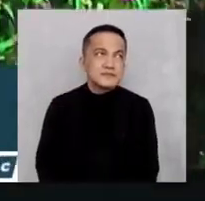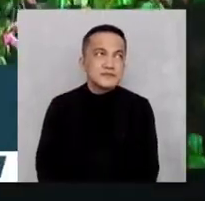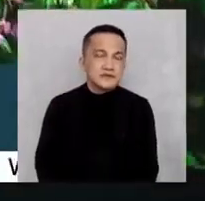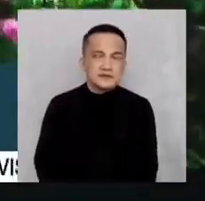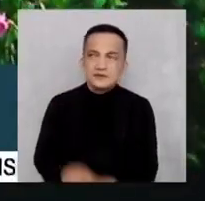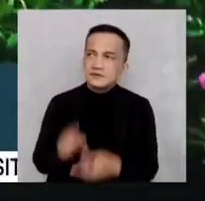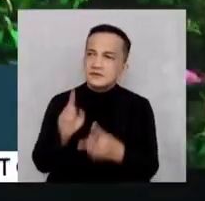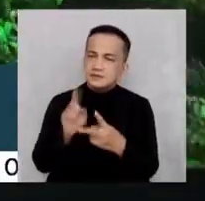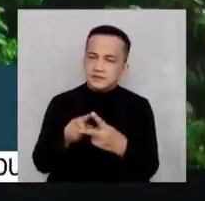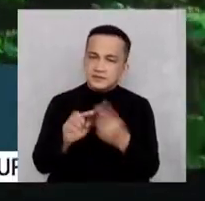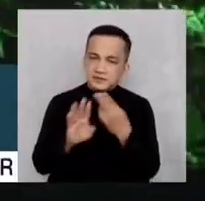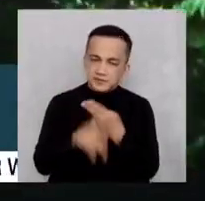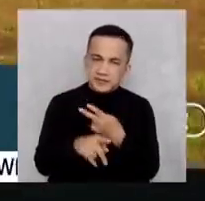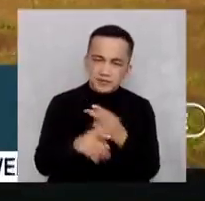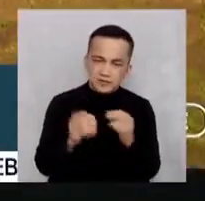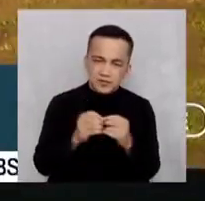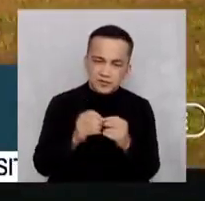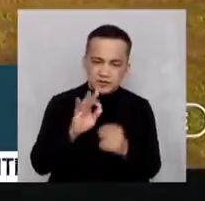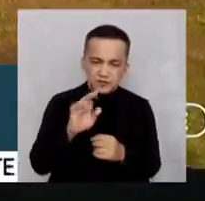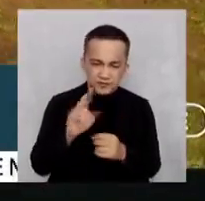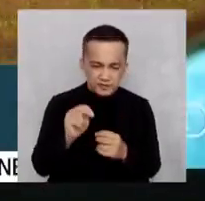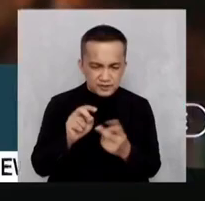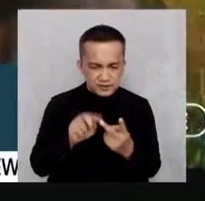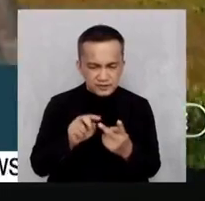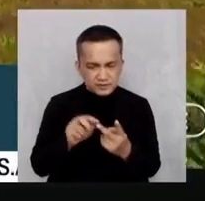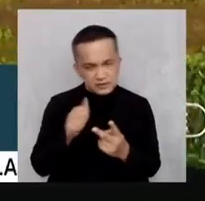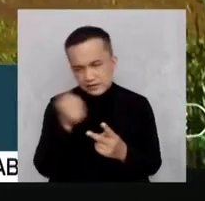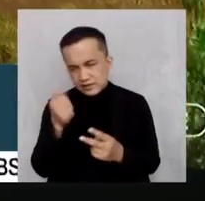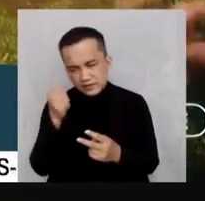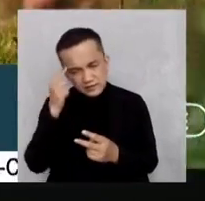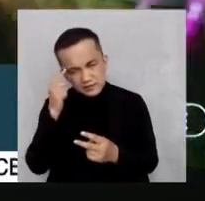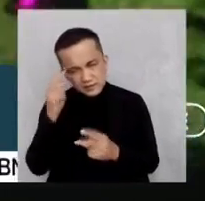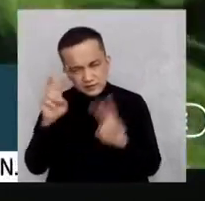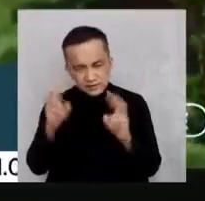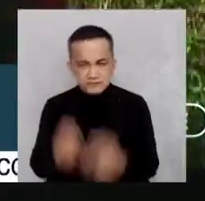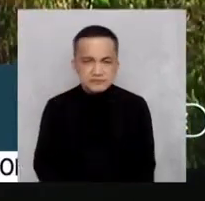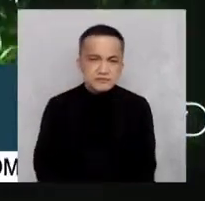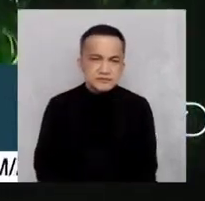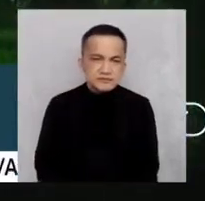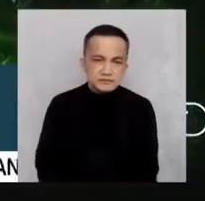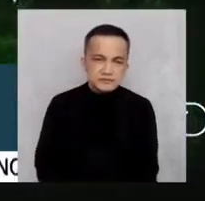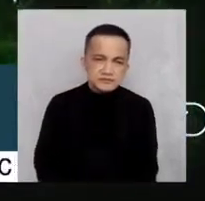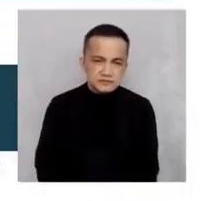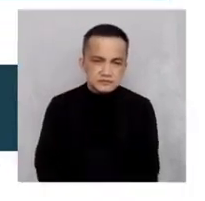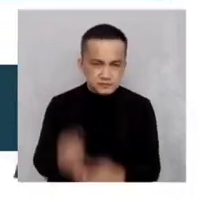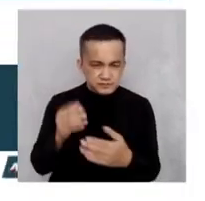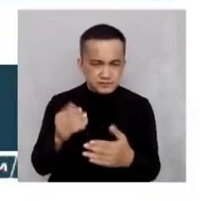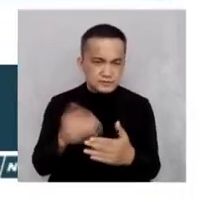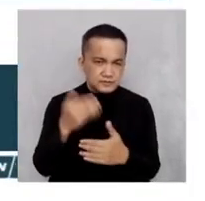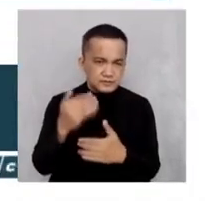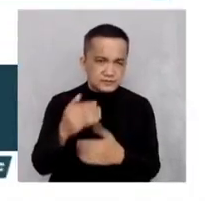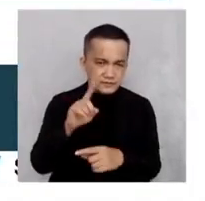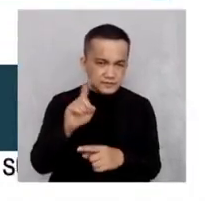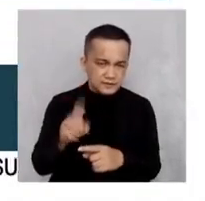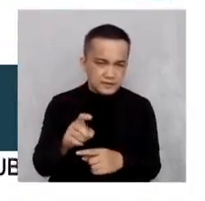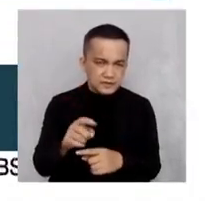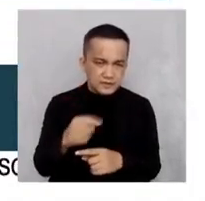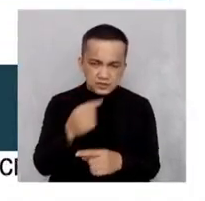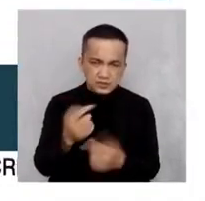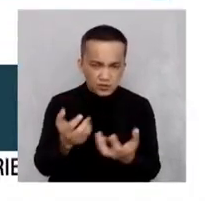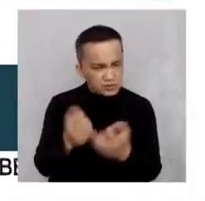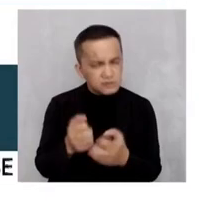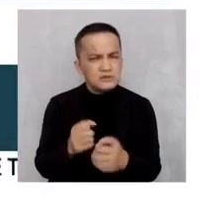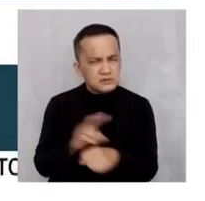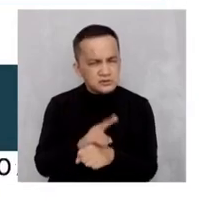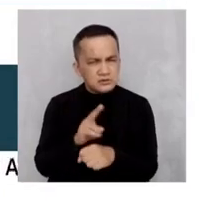to more fun or think of another slogan. Which brings me to my next question. They're adamant on using it. It's as